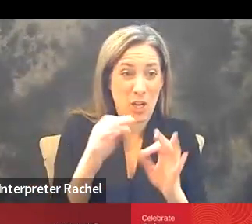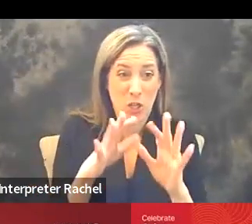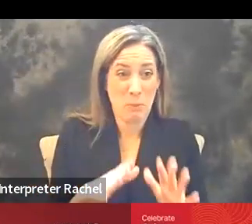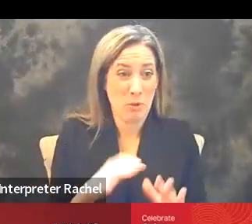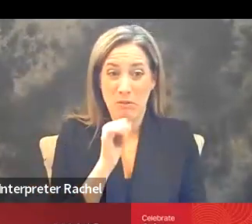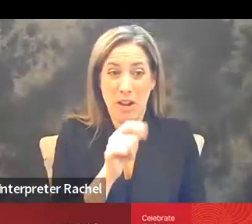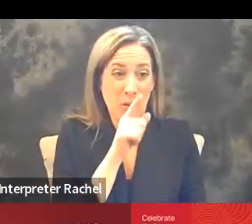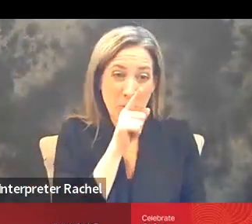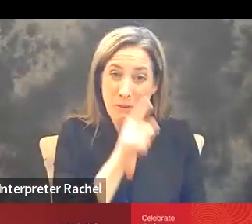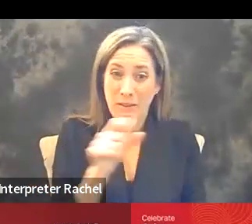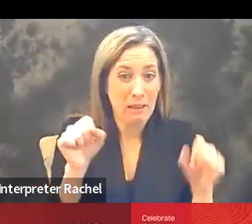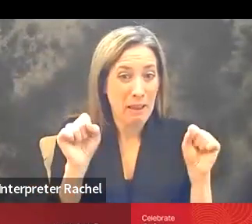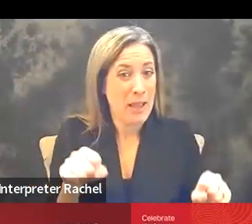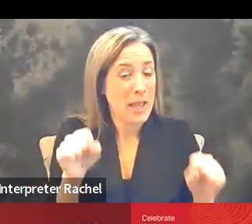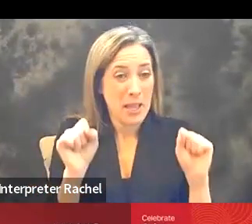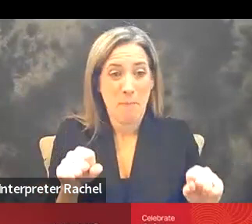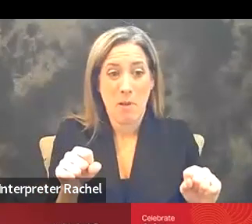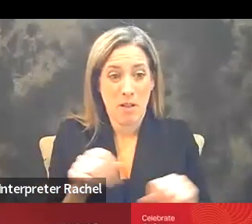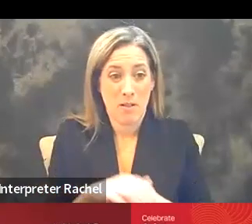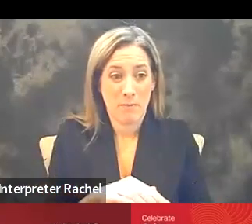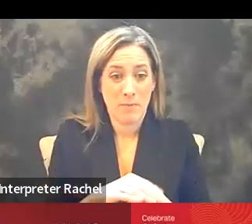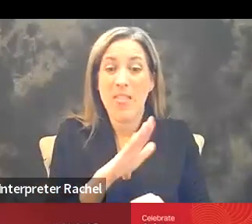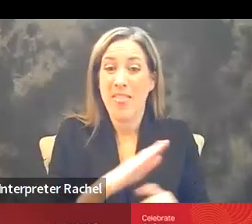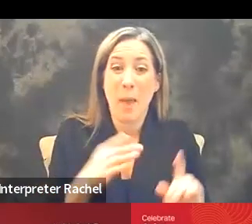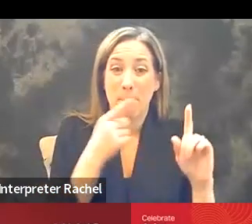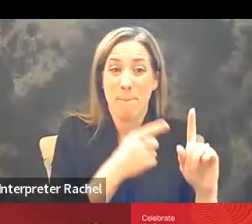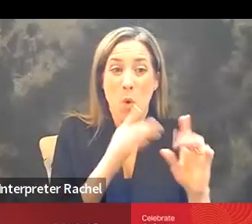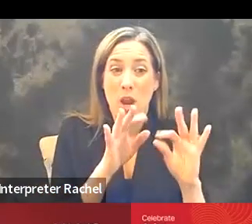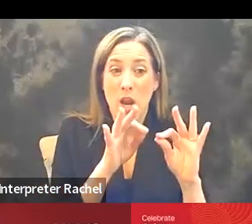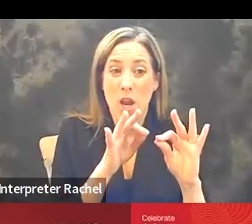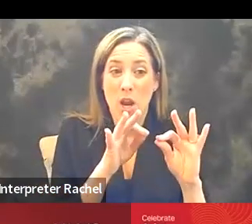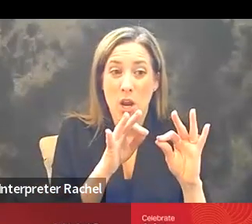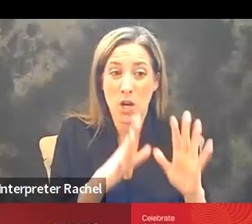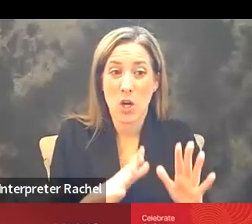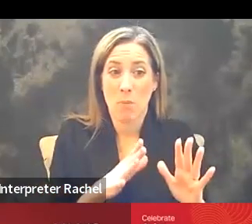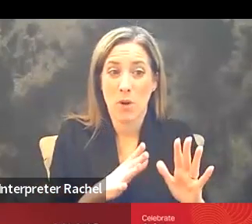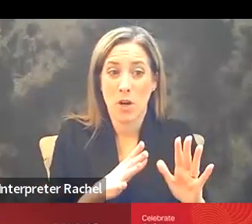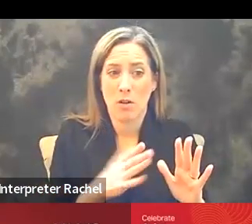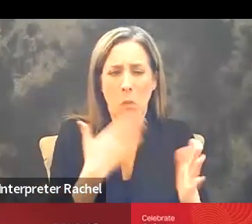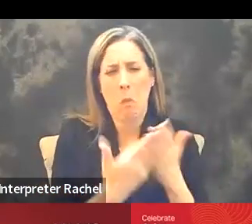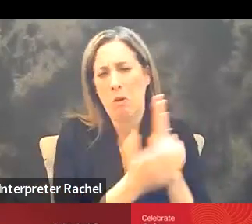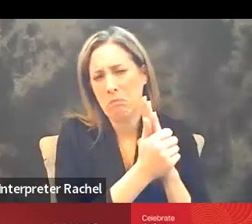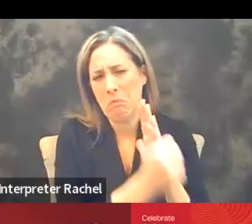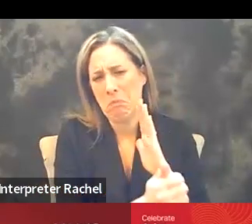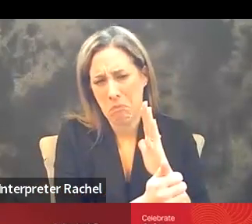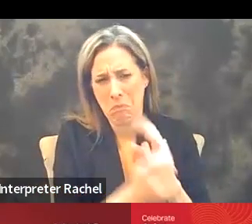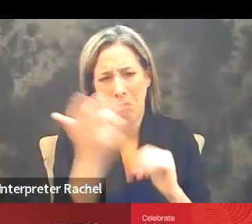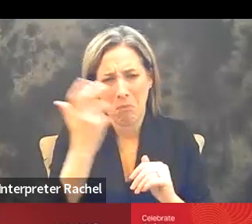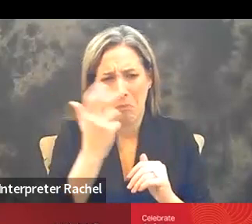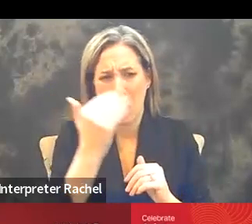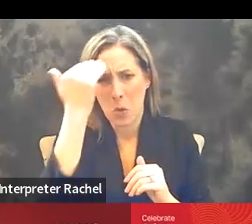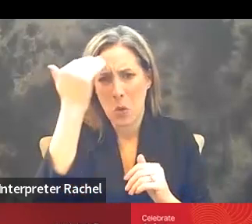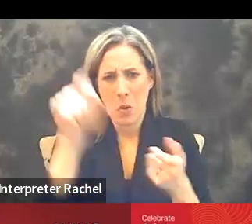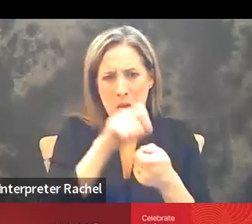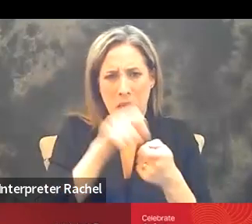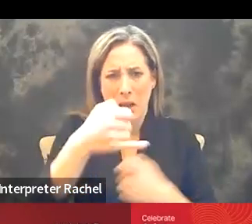not really able. And at this point, the interpreter, who is incredibly well trained and knows exactly